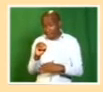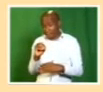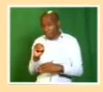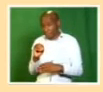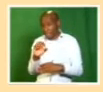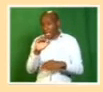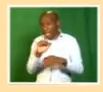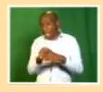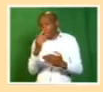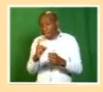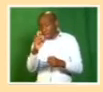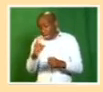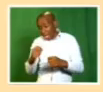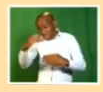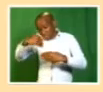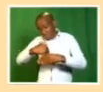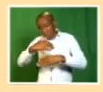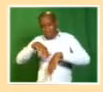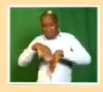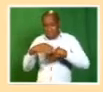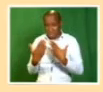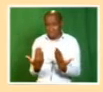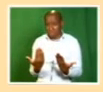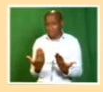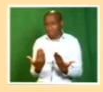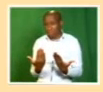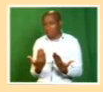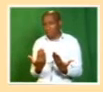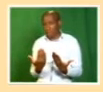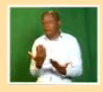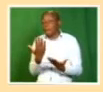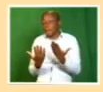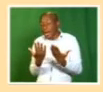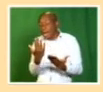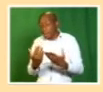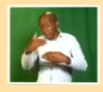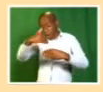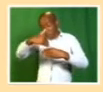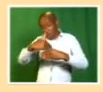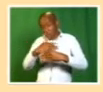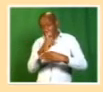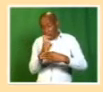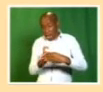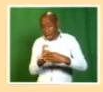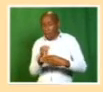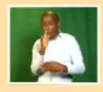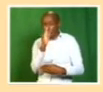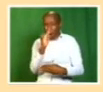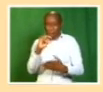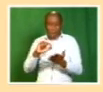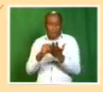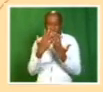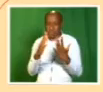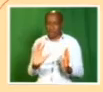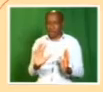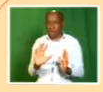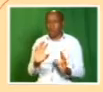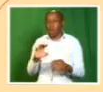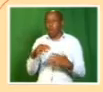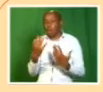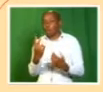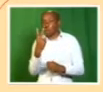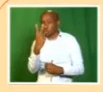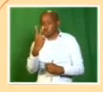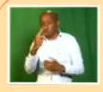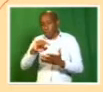cannot intersect the x-axis, like in our example here, can intersect the x-axis at one point or at